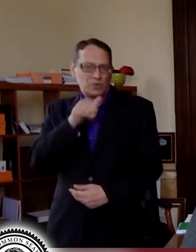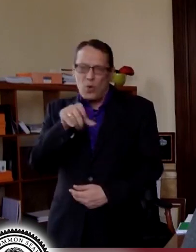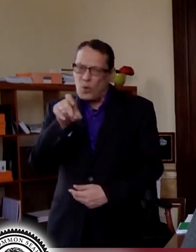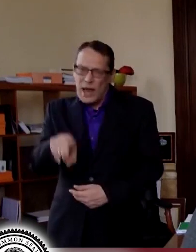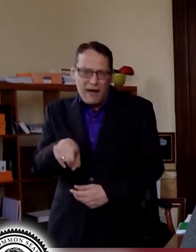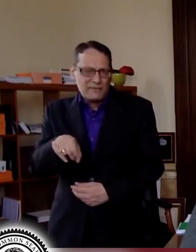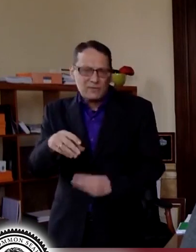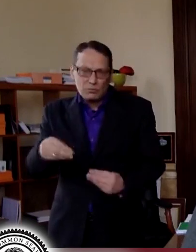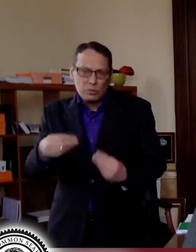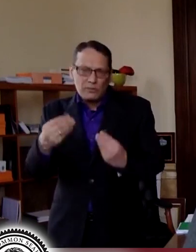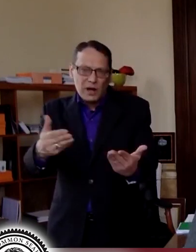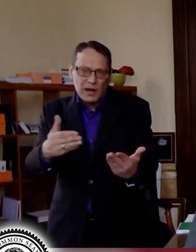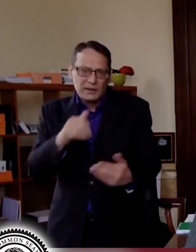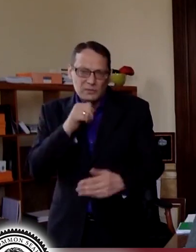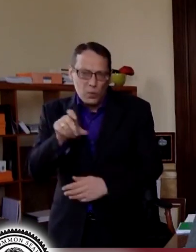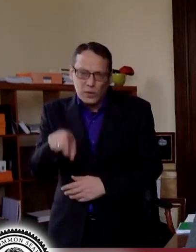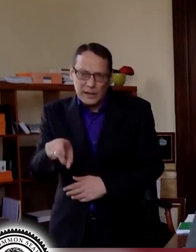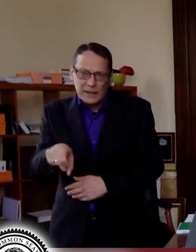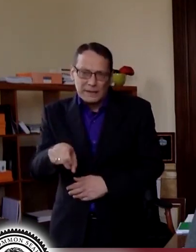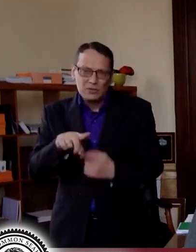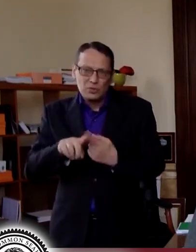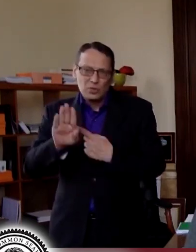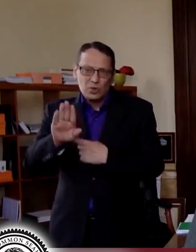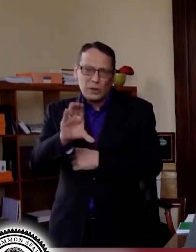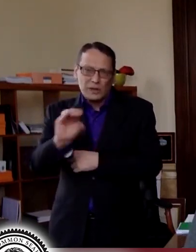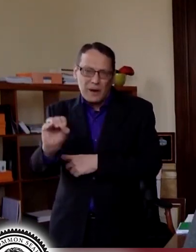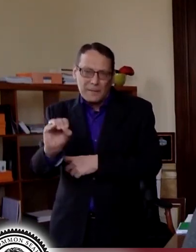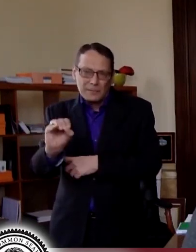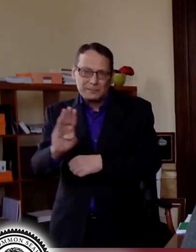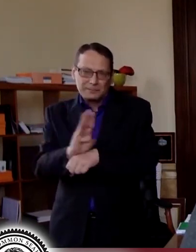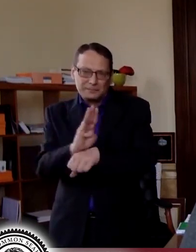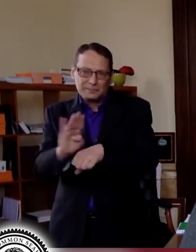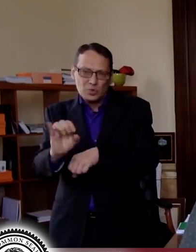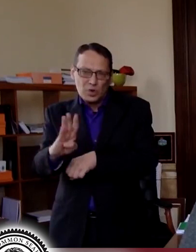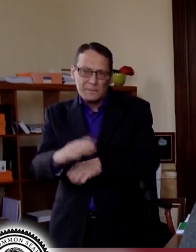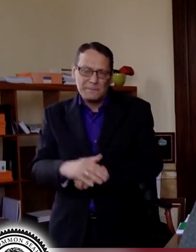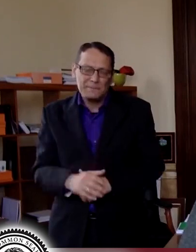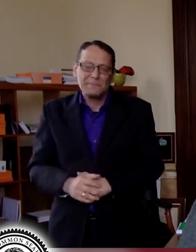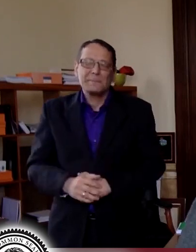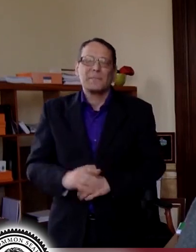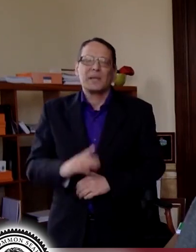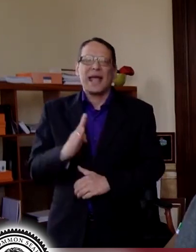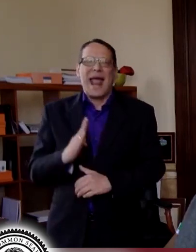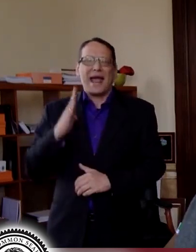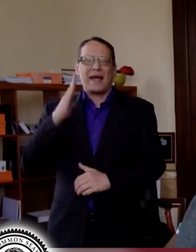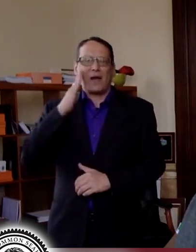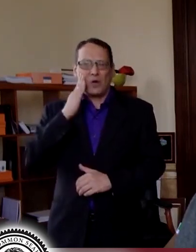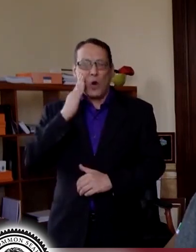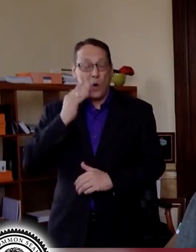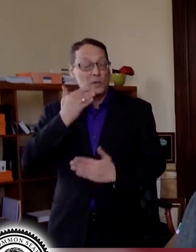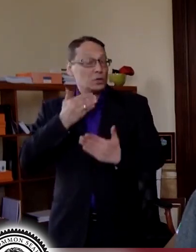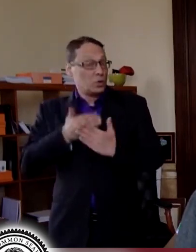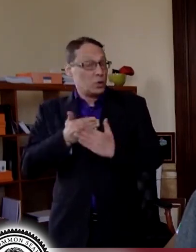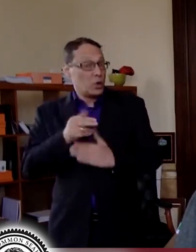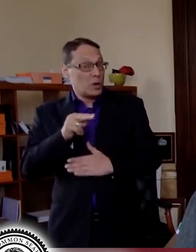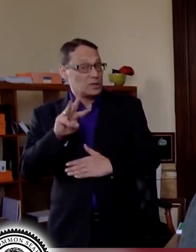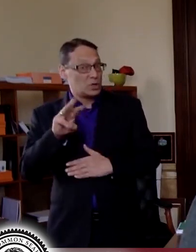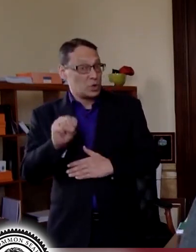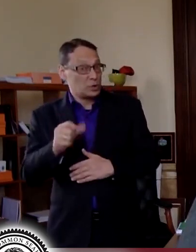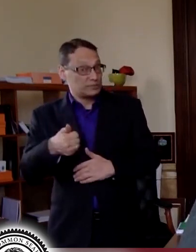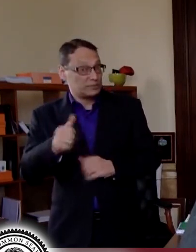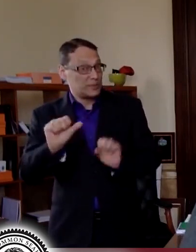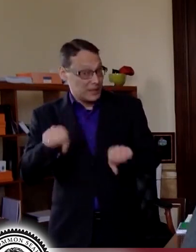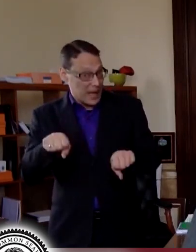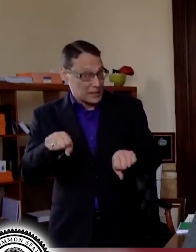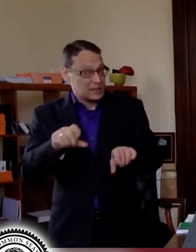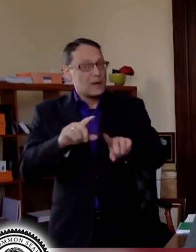need to provide to your employer. So I know this is a spot of good news. And I do also